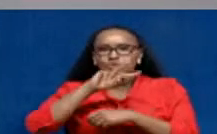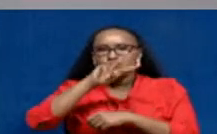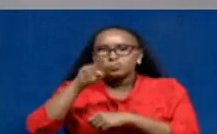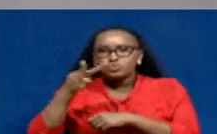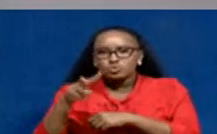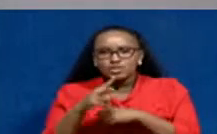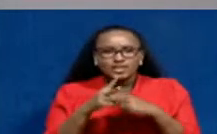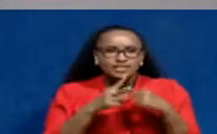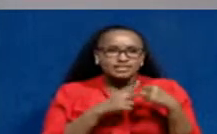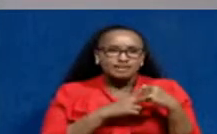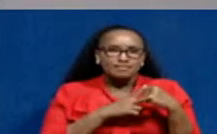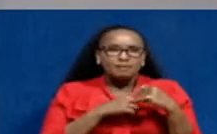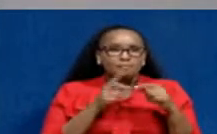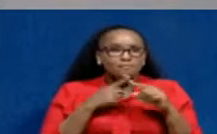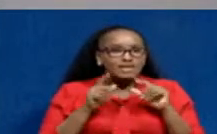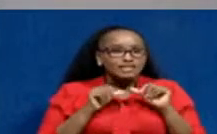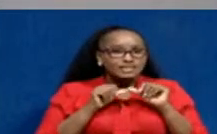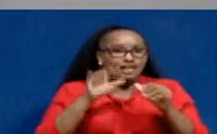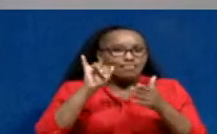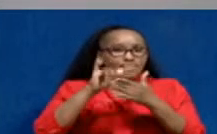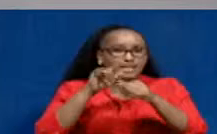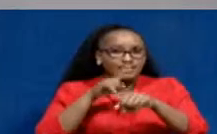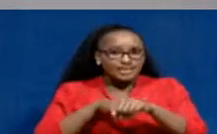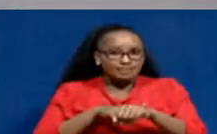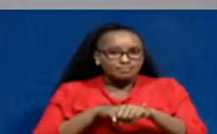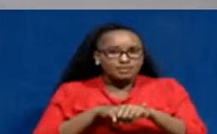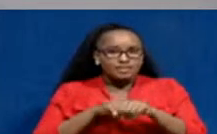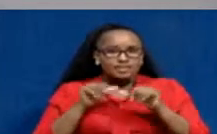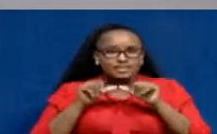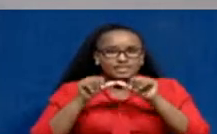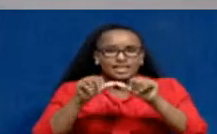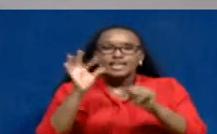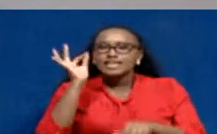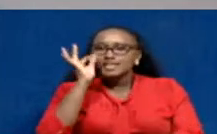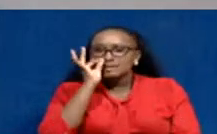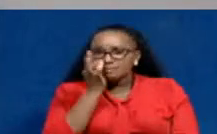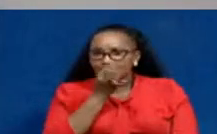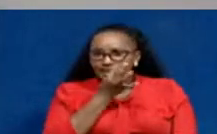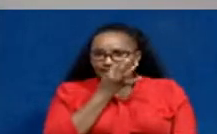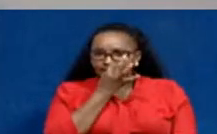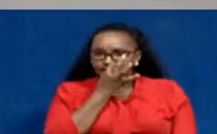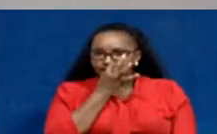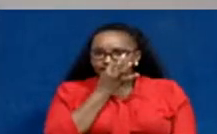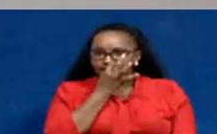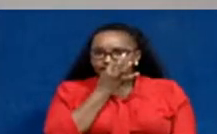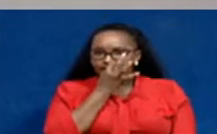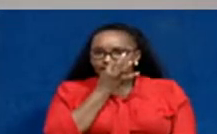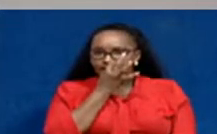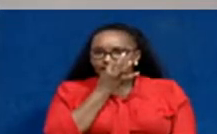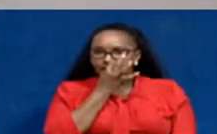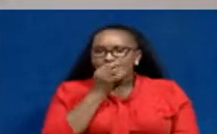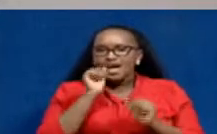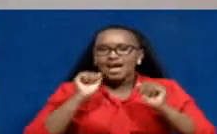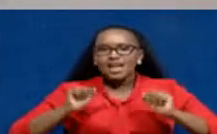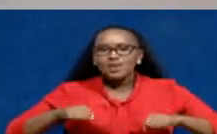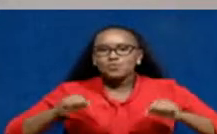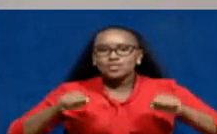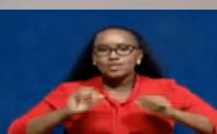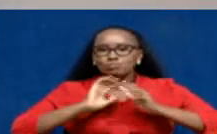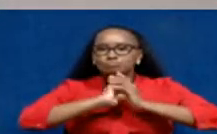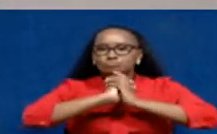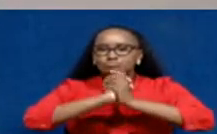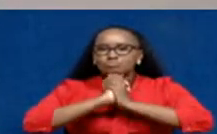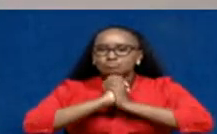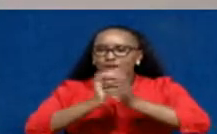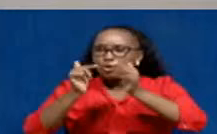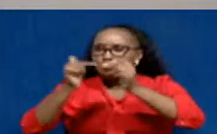2007, yet in this moment, President Kibaki shook the hand of his opponent